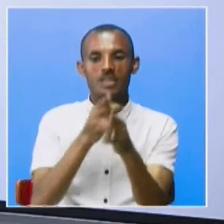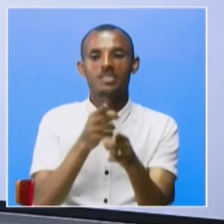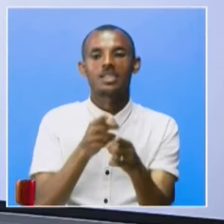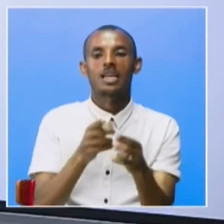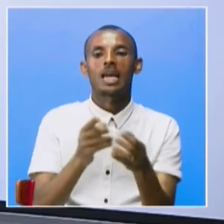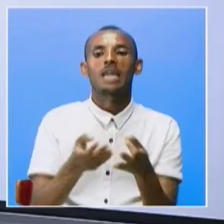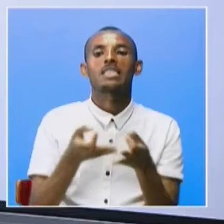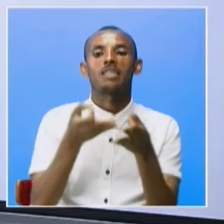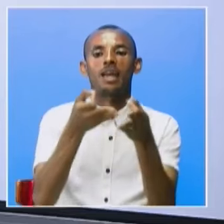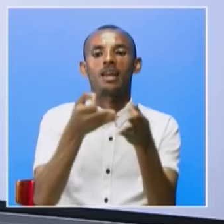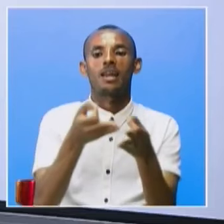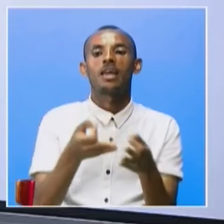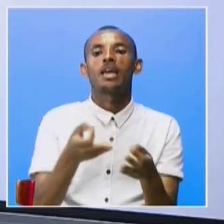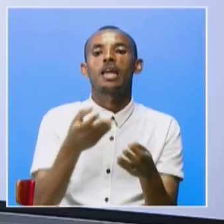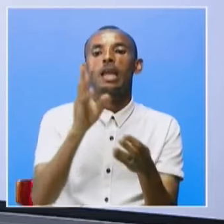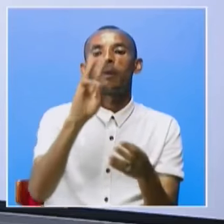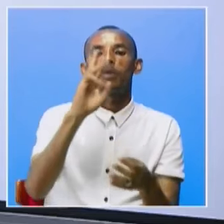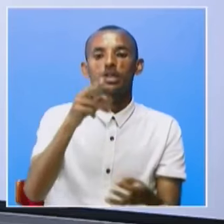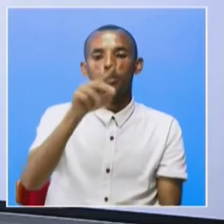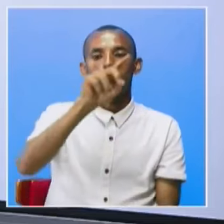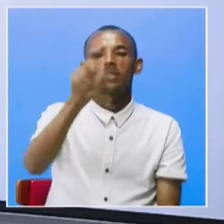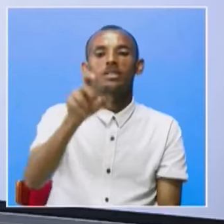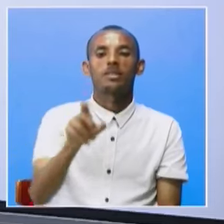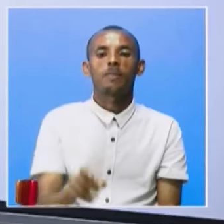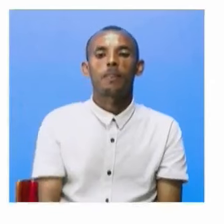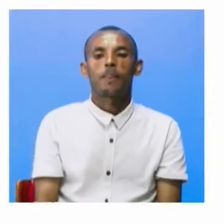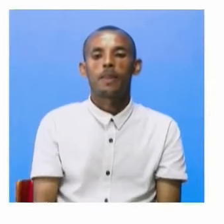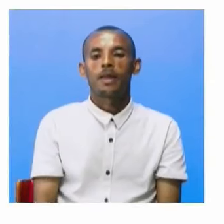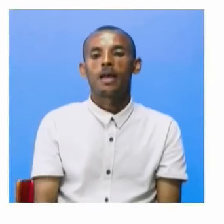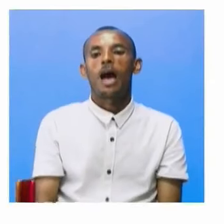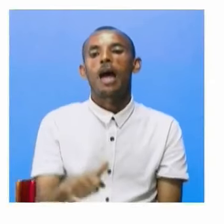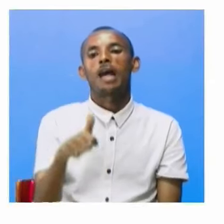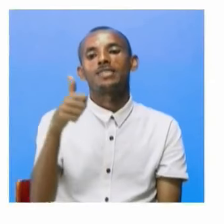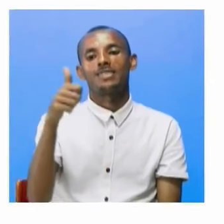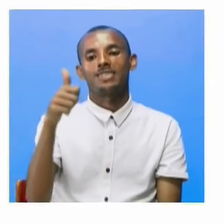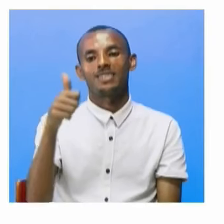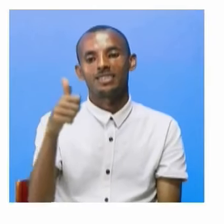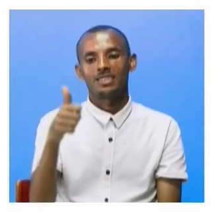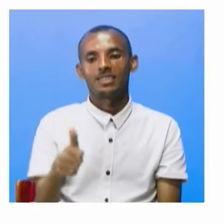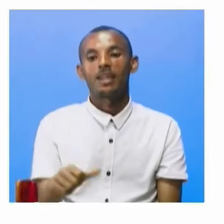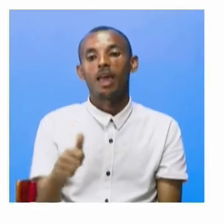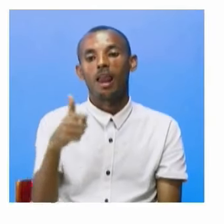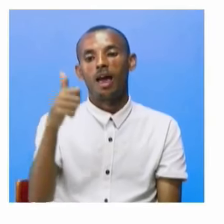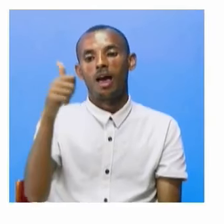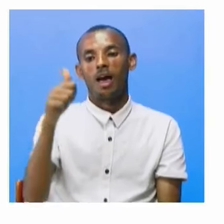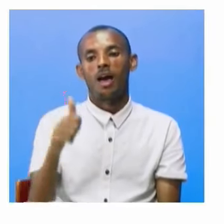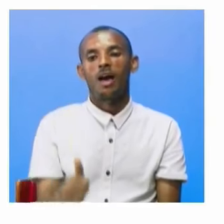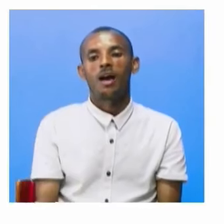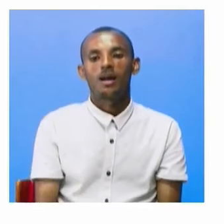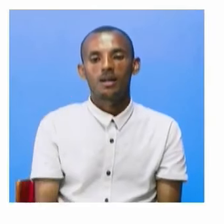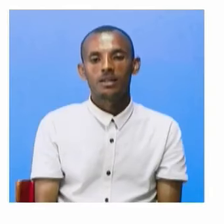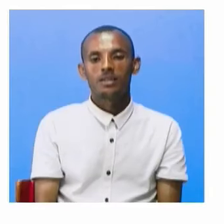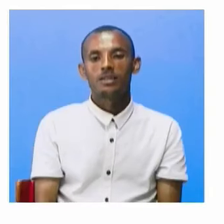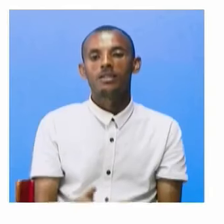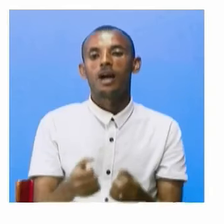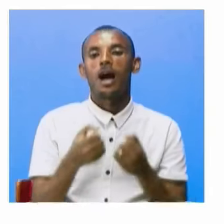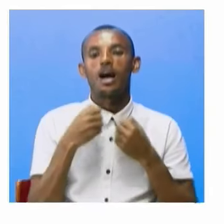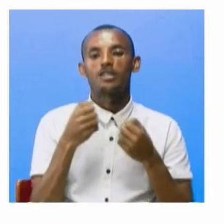it with the WH question, okay? And another situation, yeah? Has to